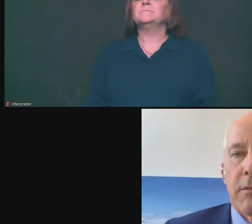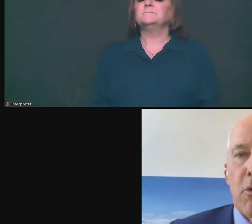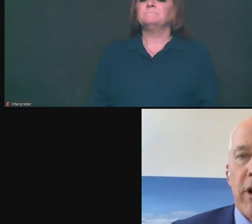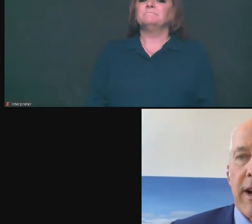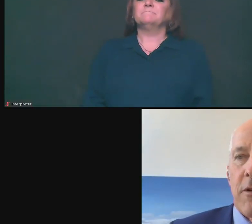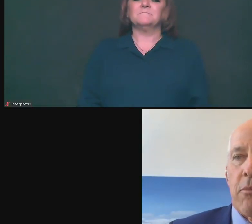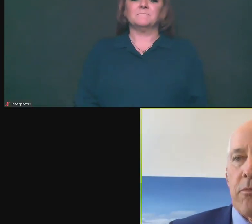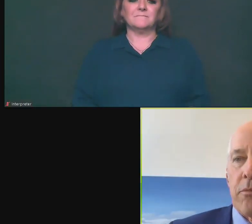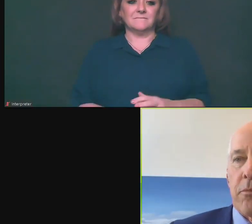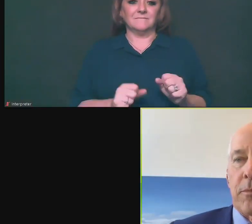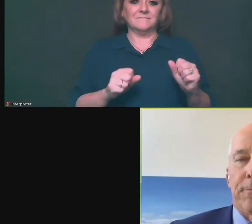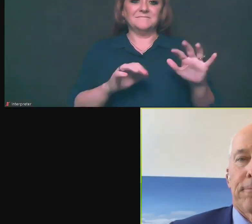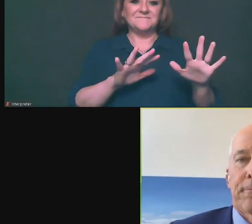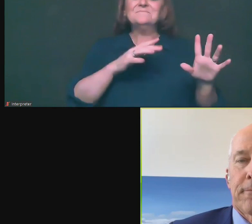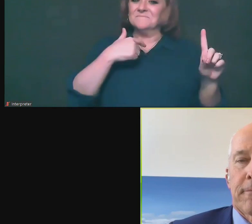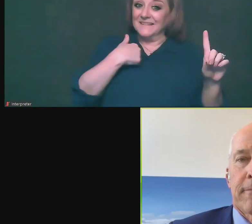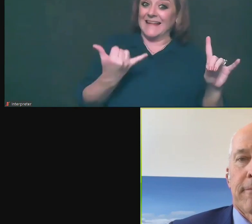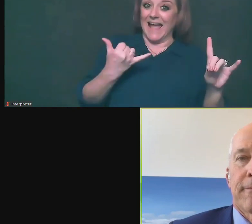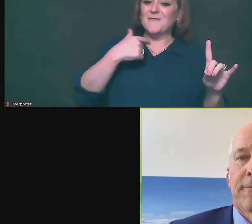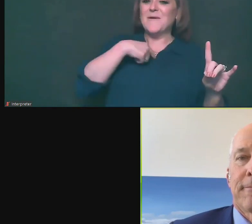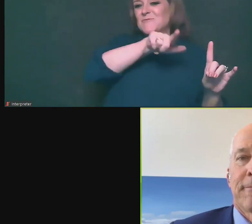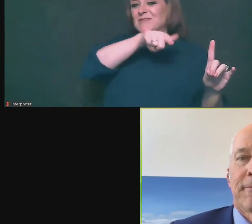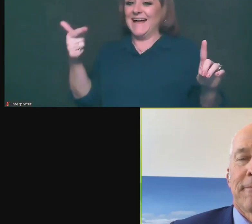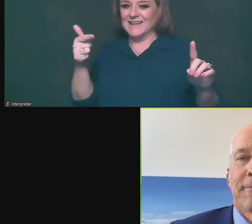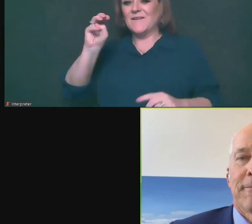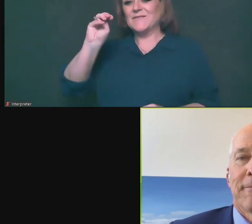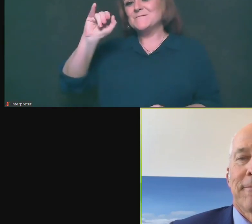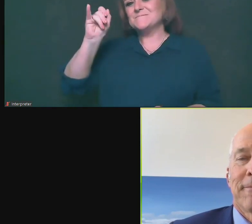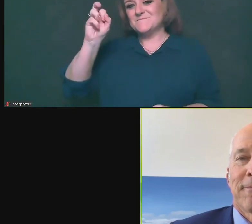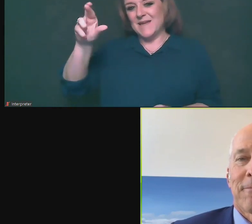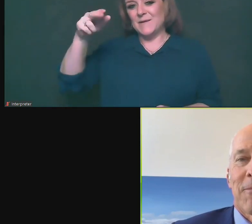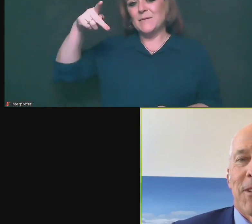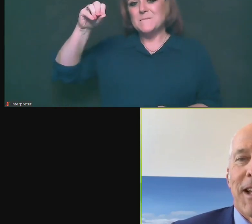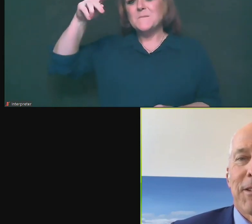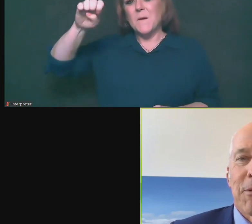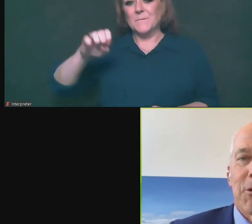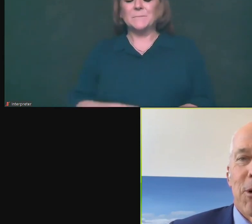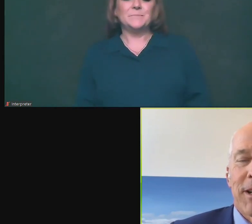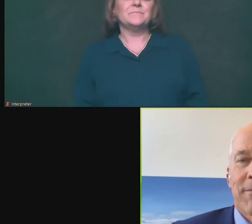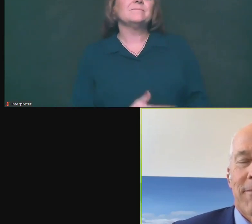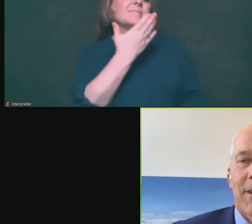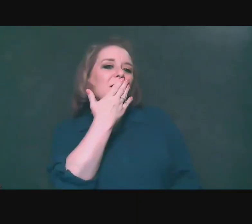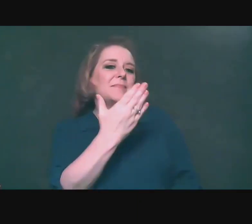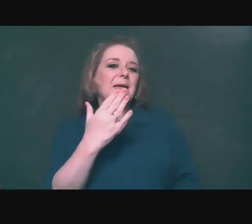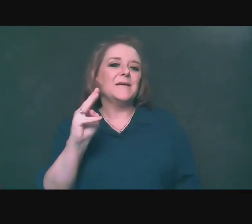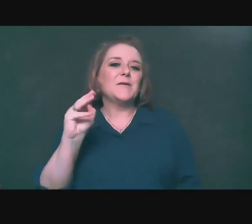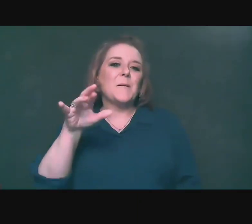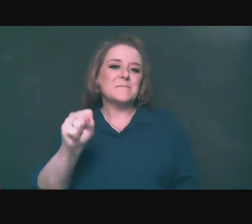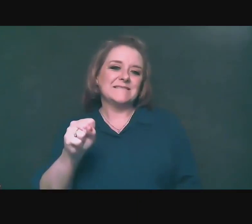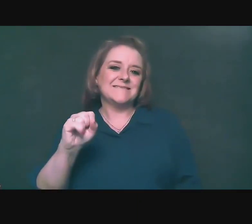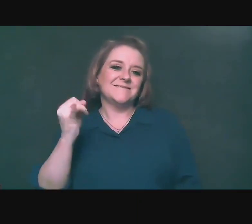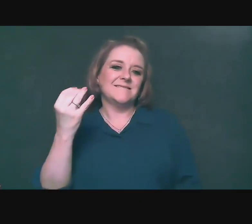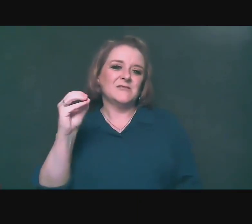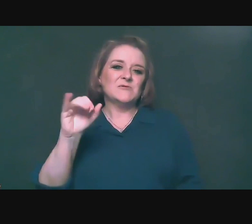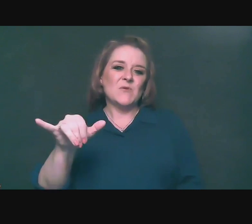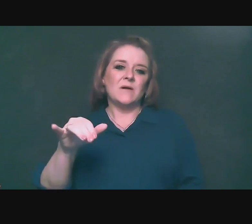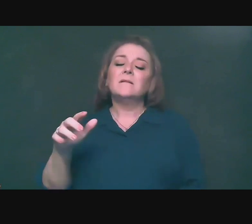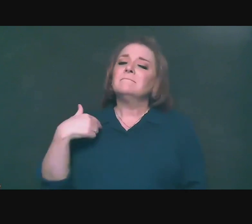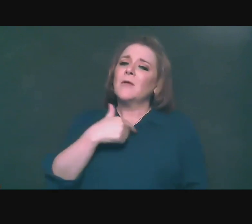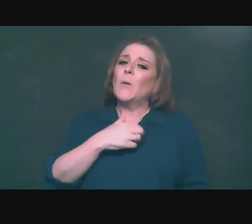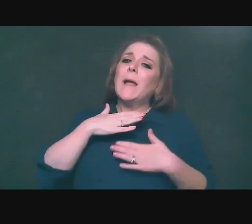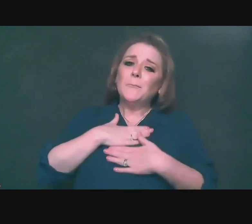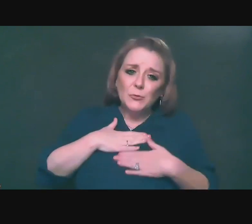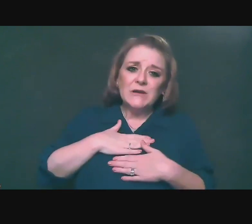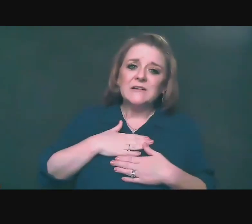And now I'm going to hand off to Mayor Pope. Thanks, Ms. Joy. Luttrell, we appreciate you and